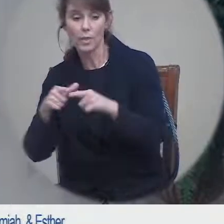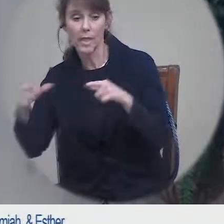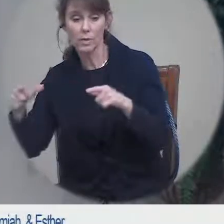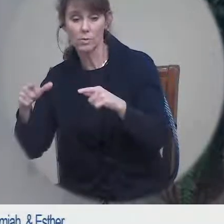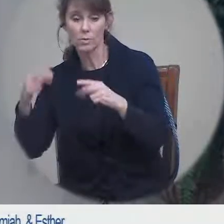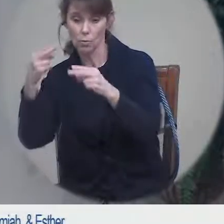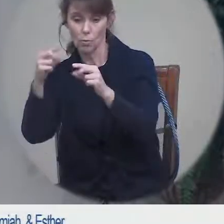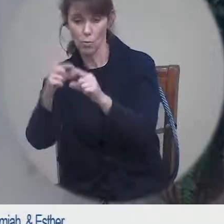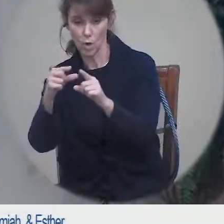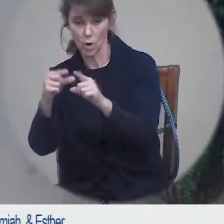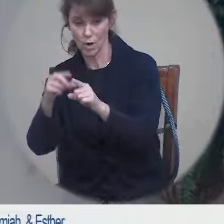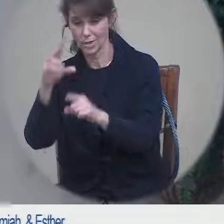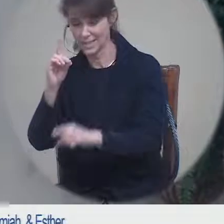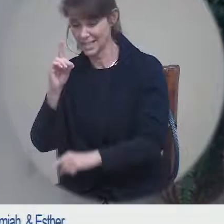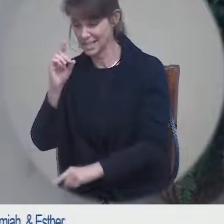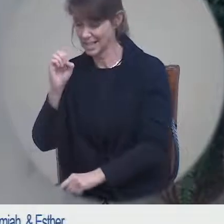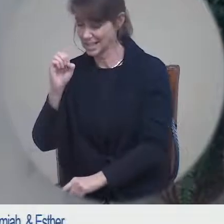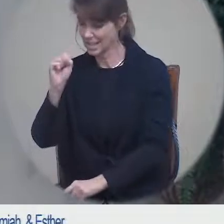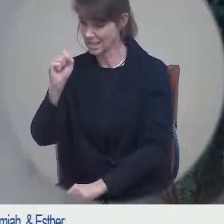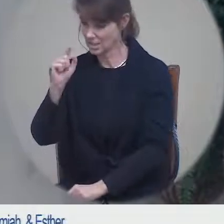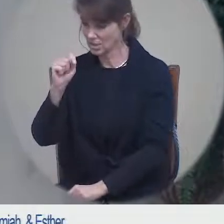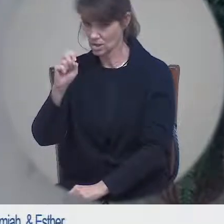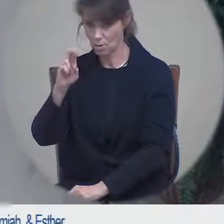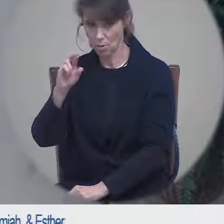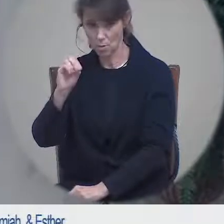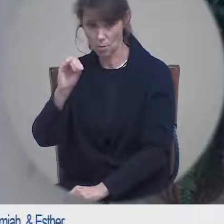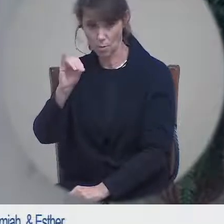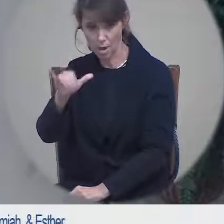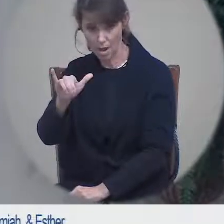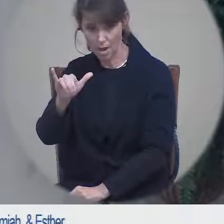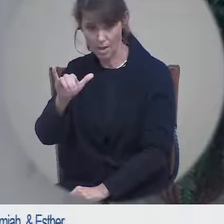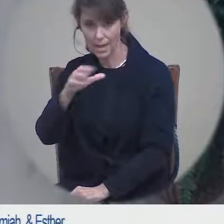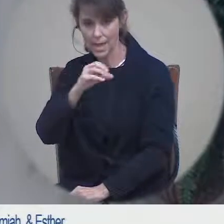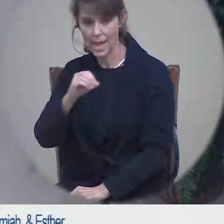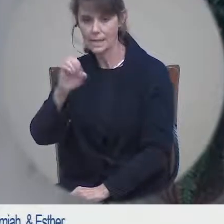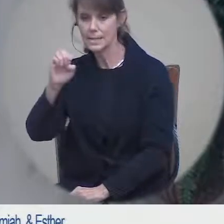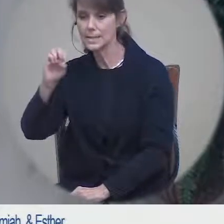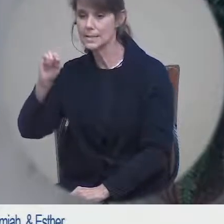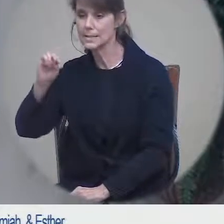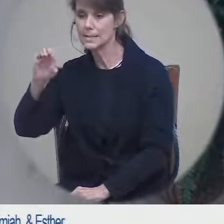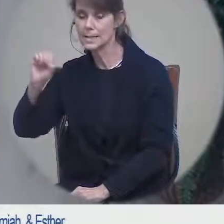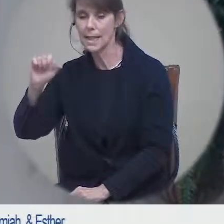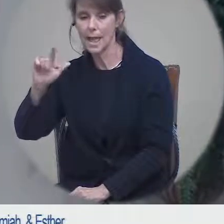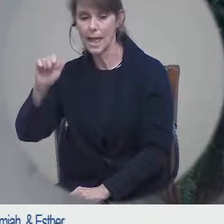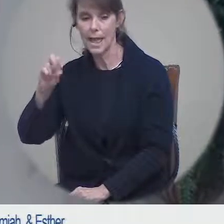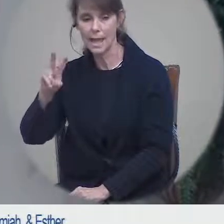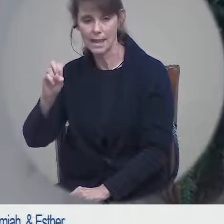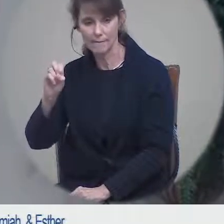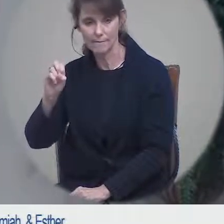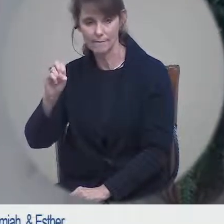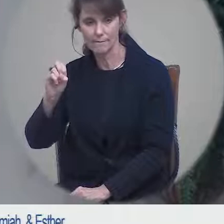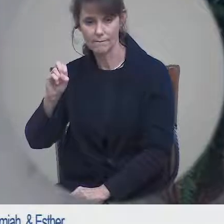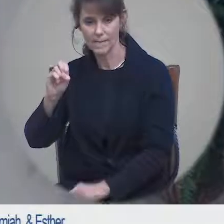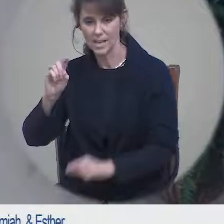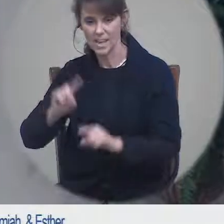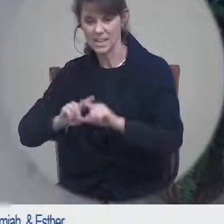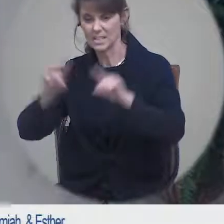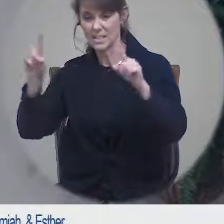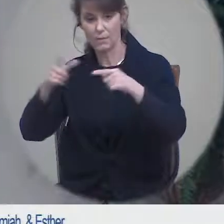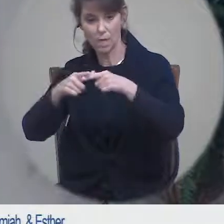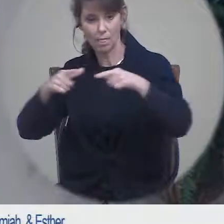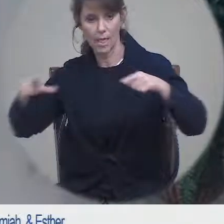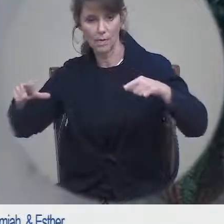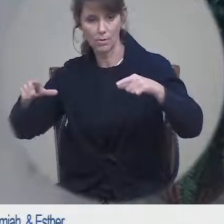destroy and the word enslave sound the same. And this commentator